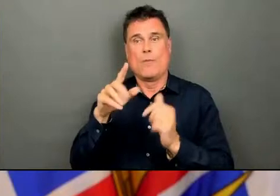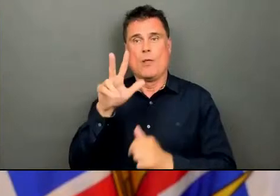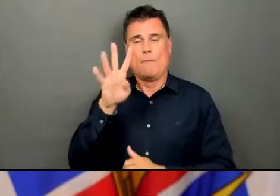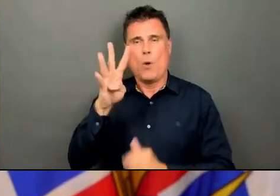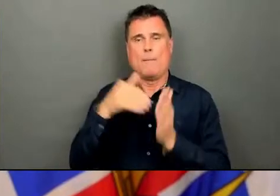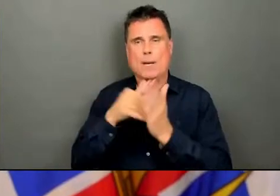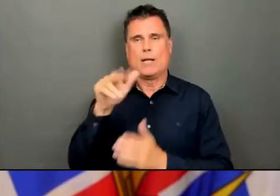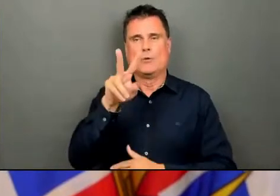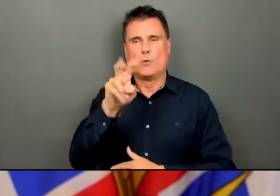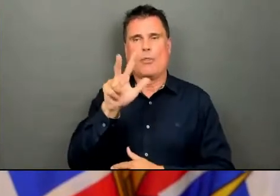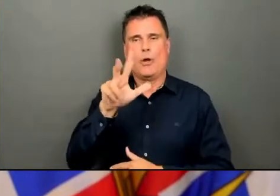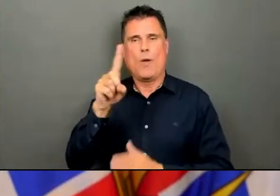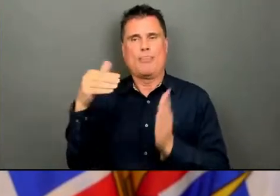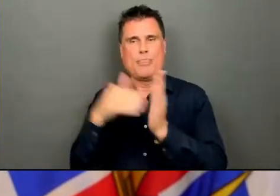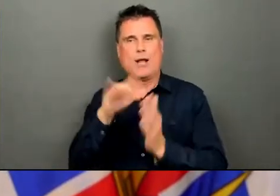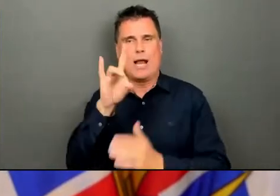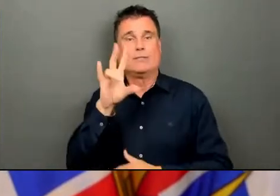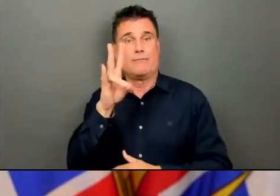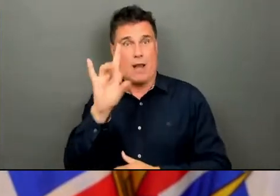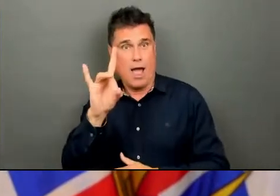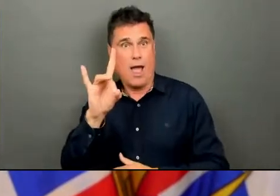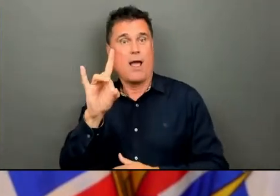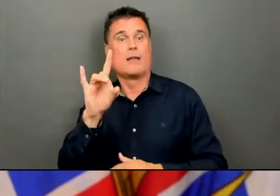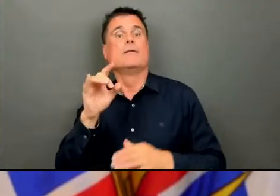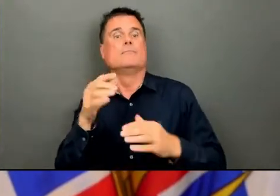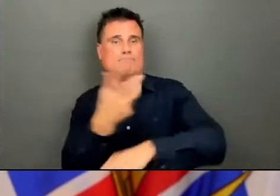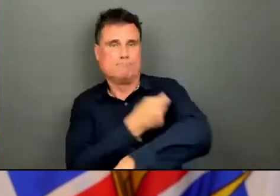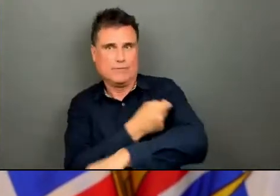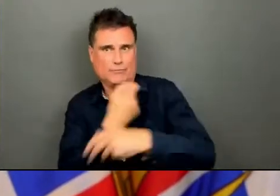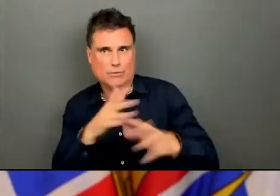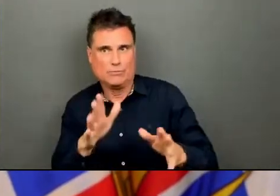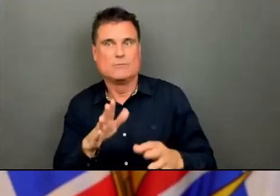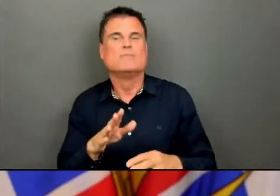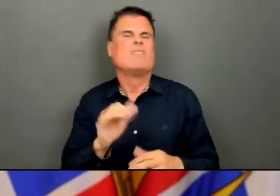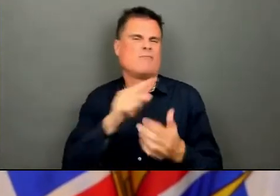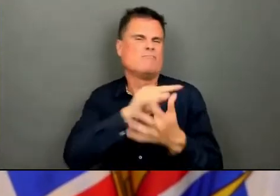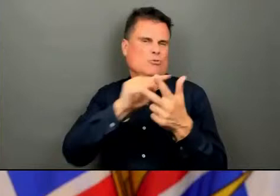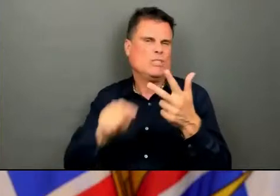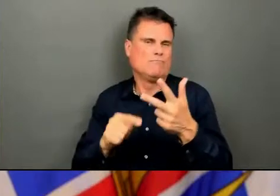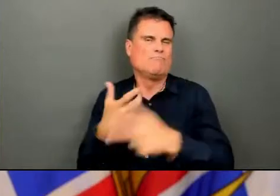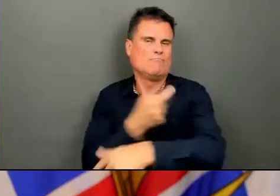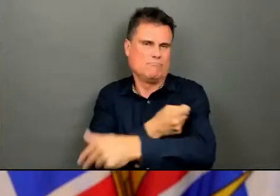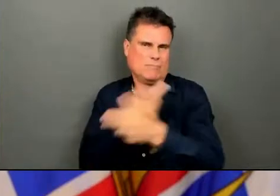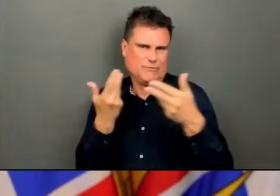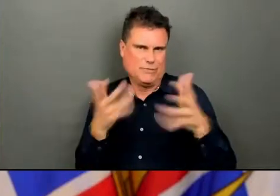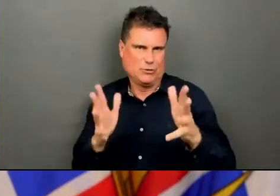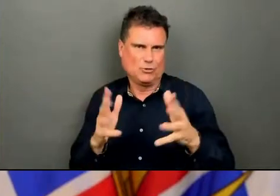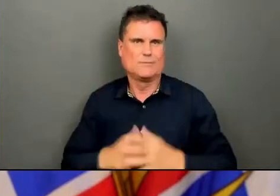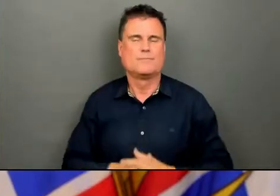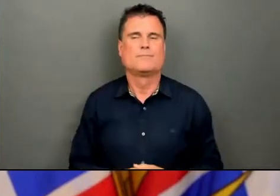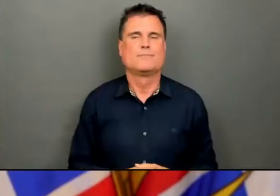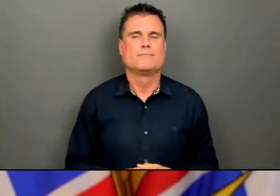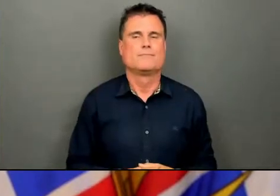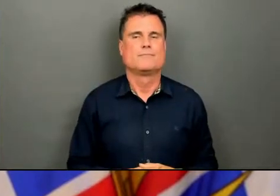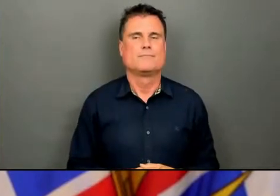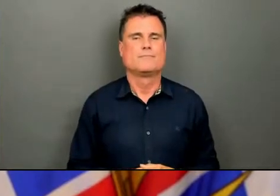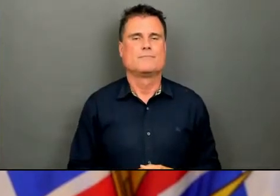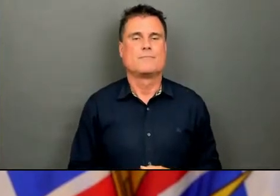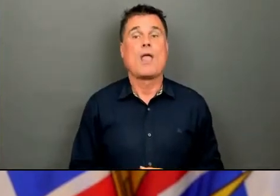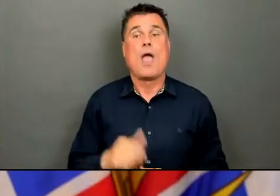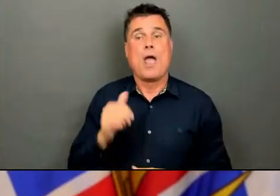4,231,871 doses of all three COVID-19 vaccines to people here in British Columbia, and of those,